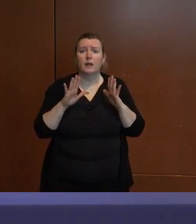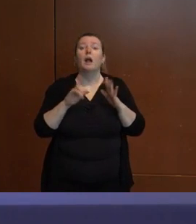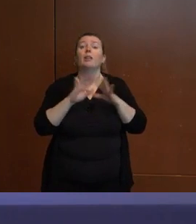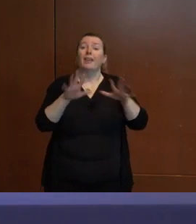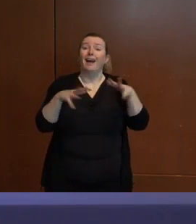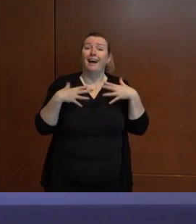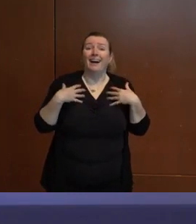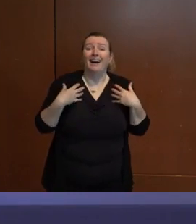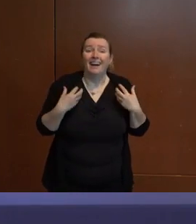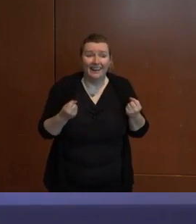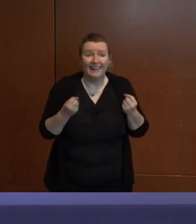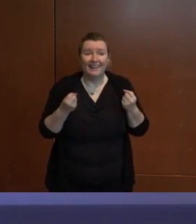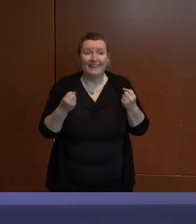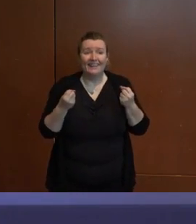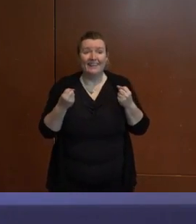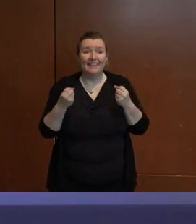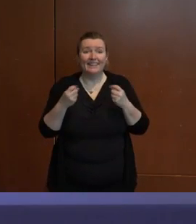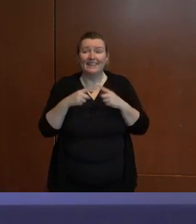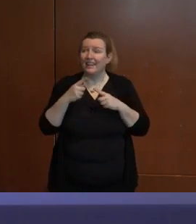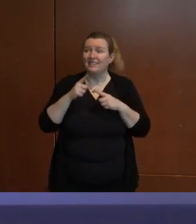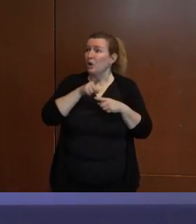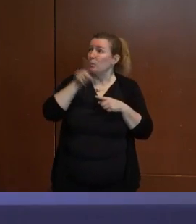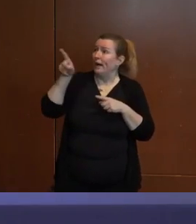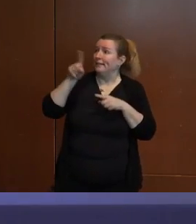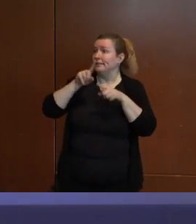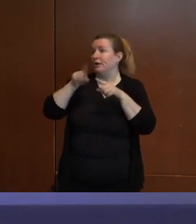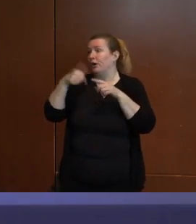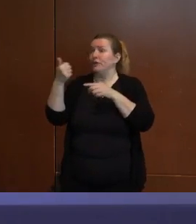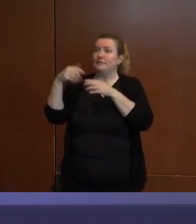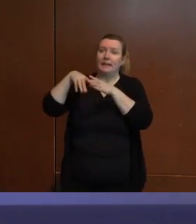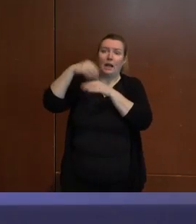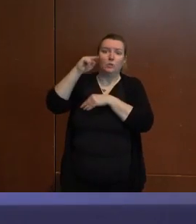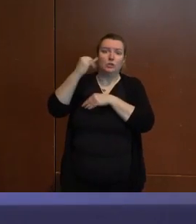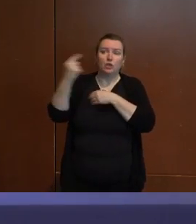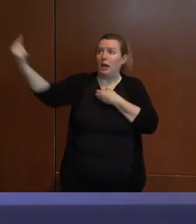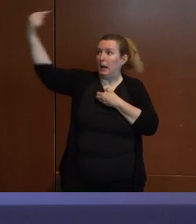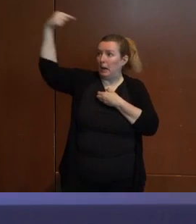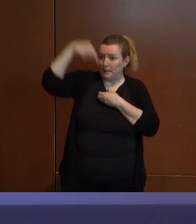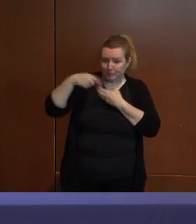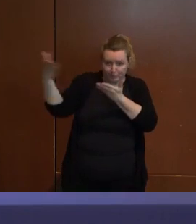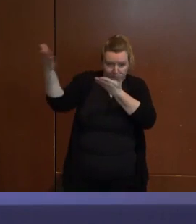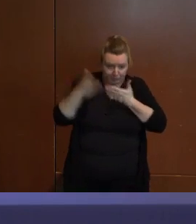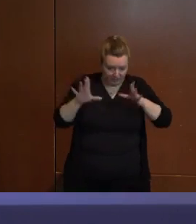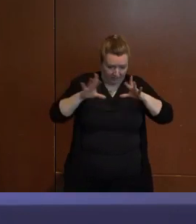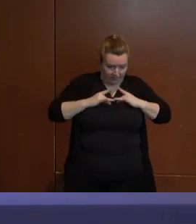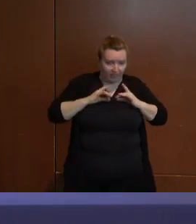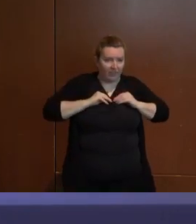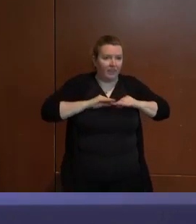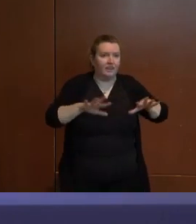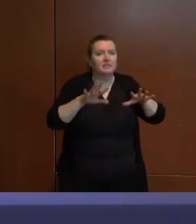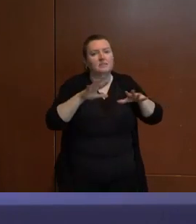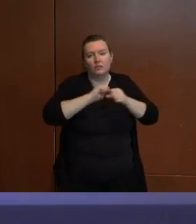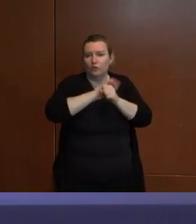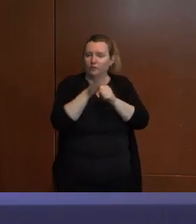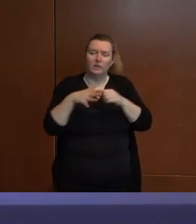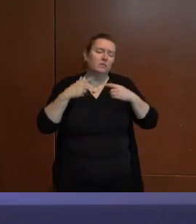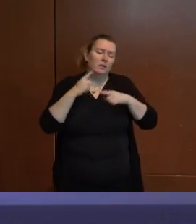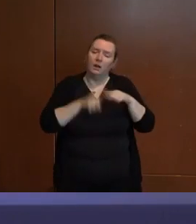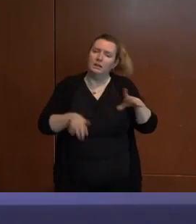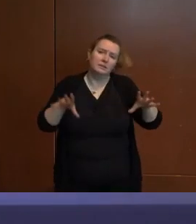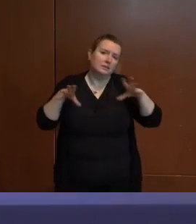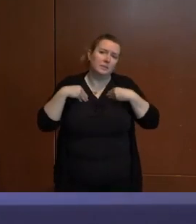on the fire. I don't know how that evidences itself yet, and it's too early to even say that, because we're still in